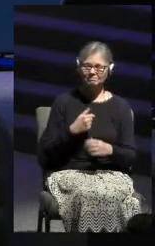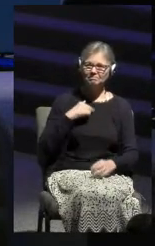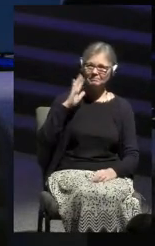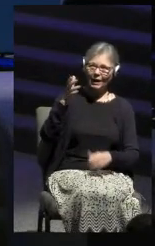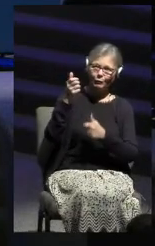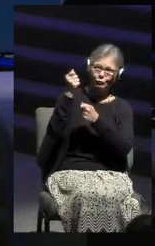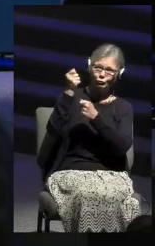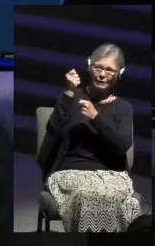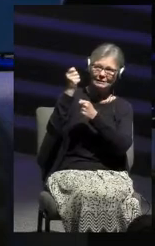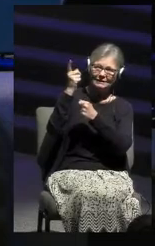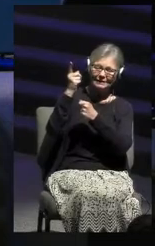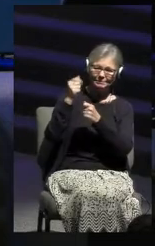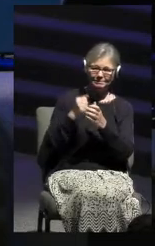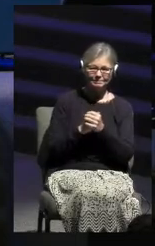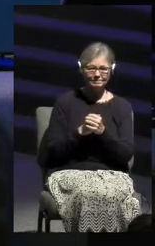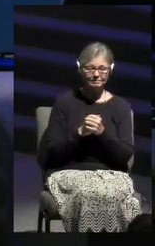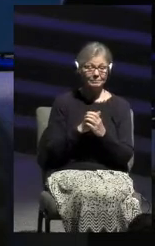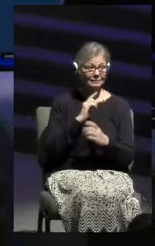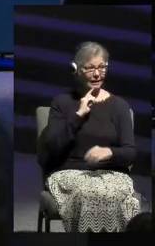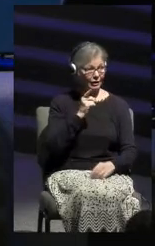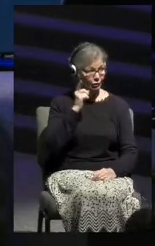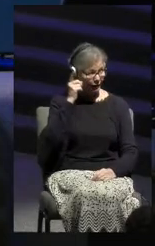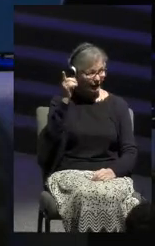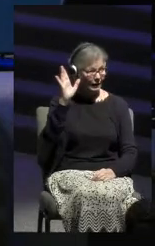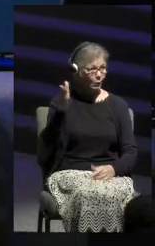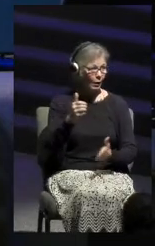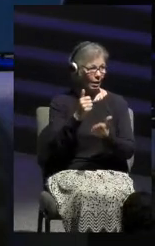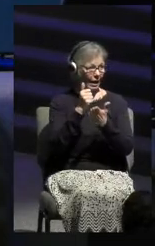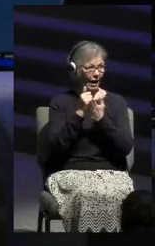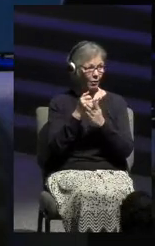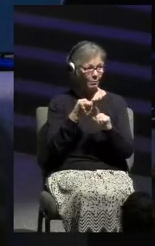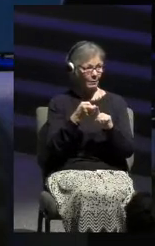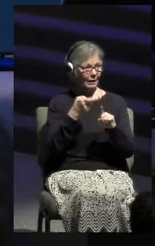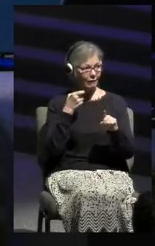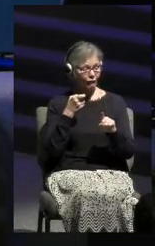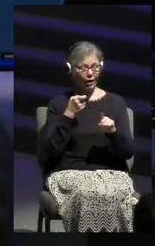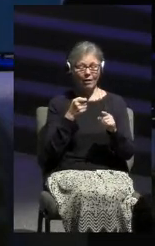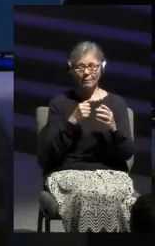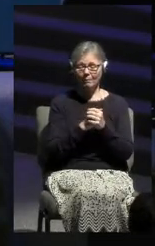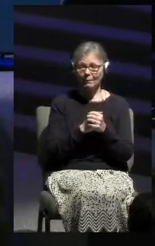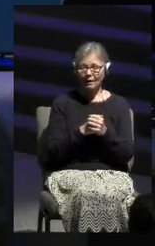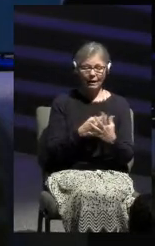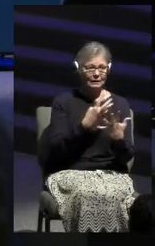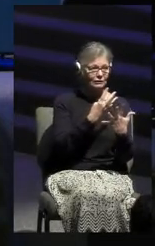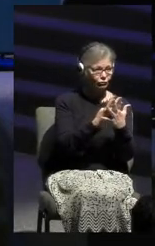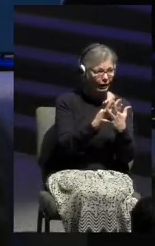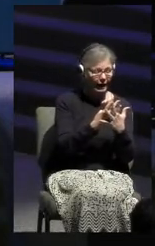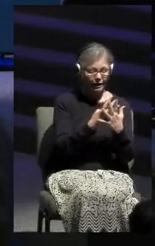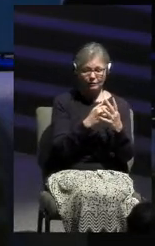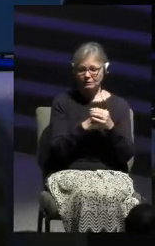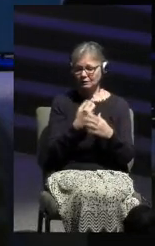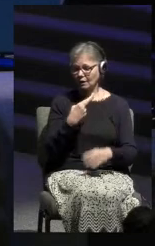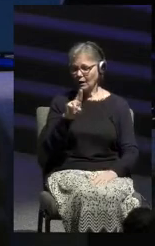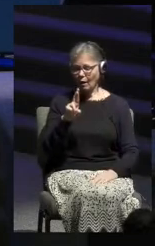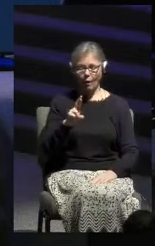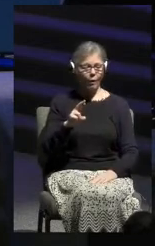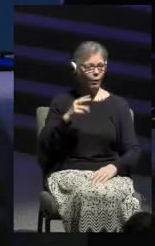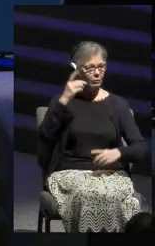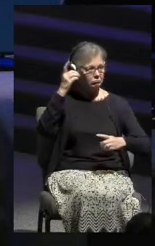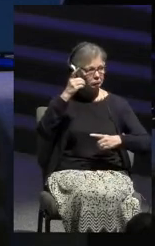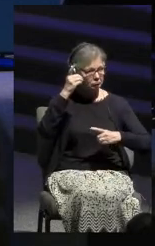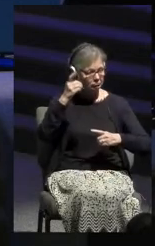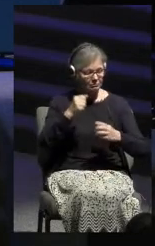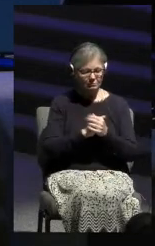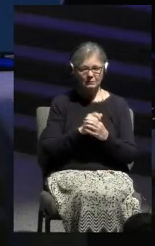will I trust. Surely he shall deliver thee from the snare of the fowler, or from the noisome pestilence. He